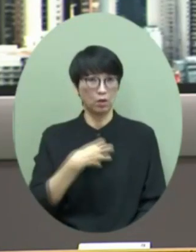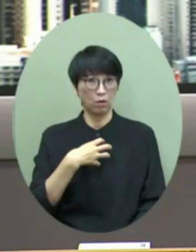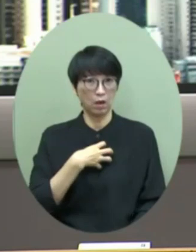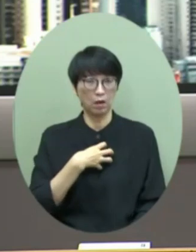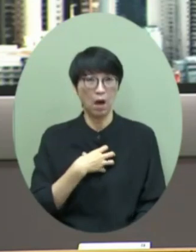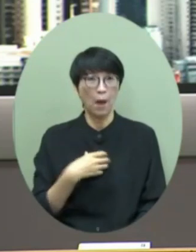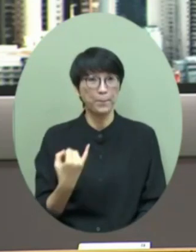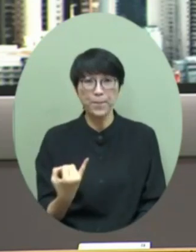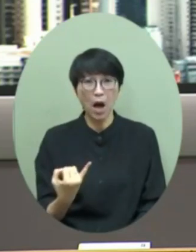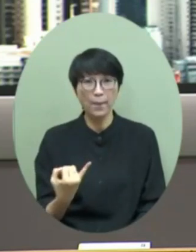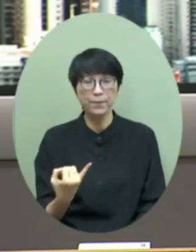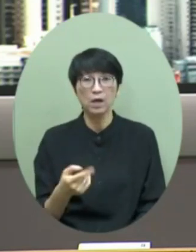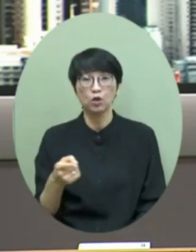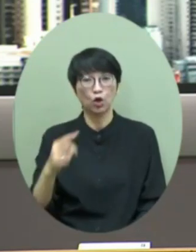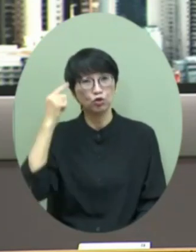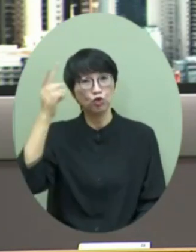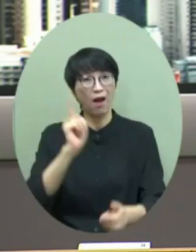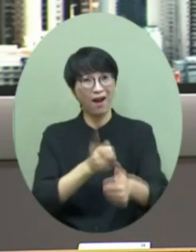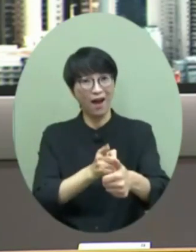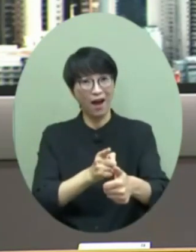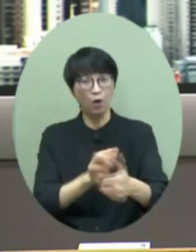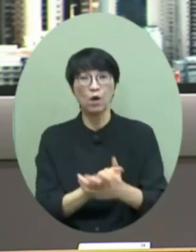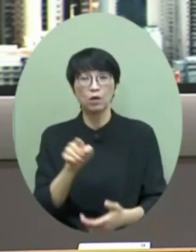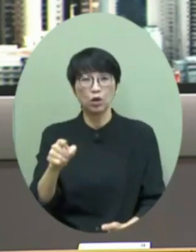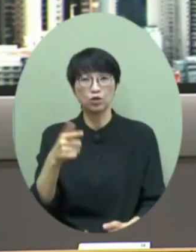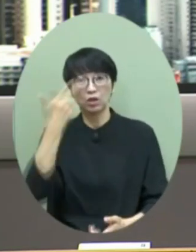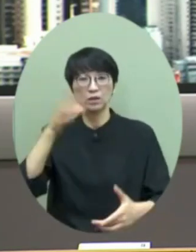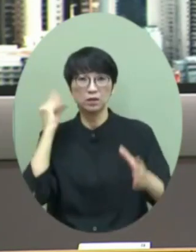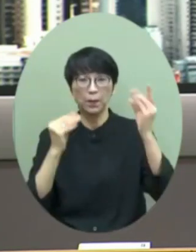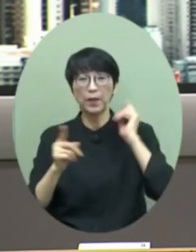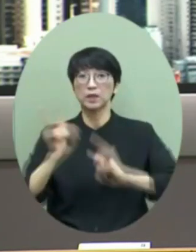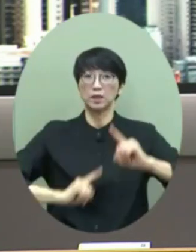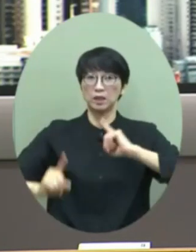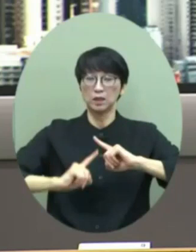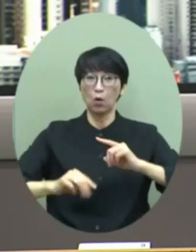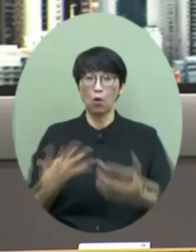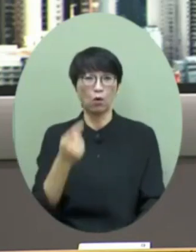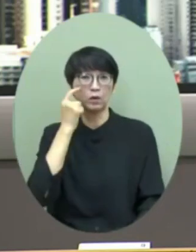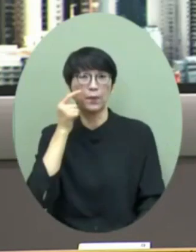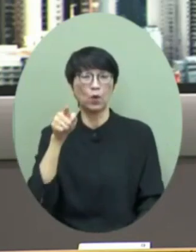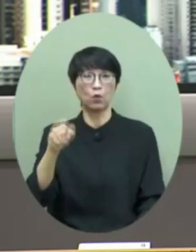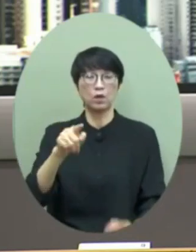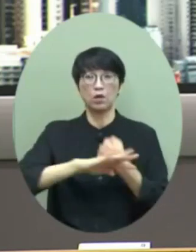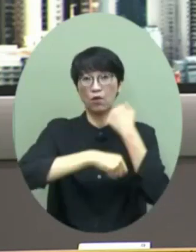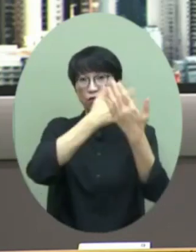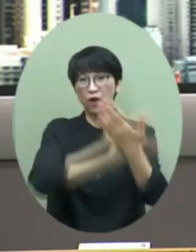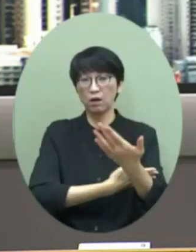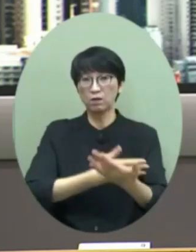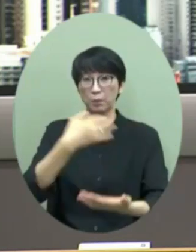will become an offense under this piece of law. But of course, if there are more behind it, if you are involved